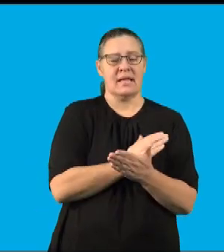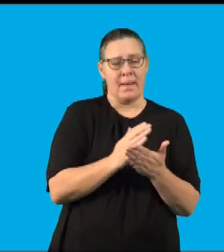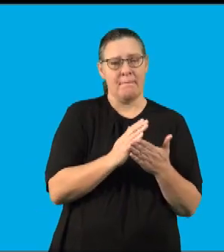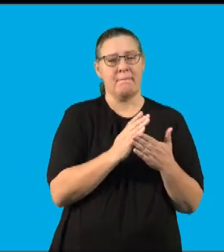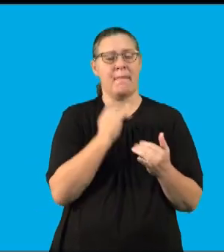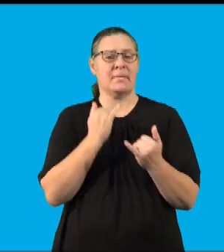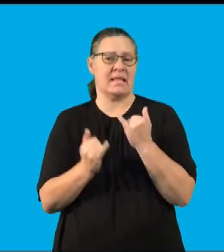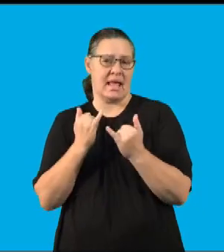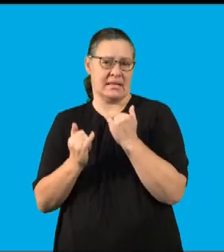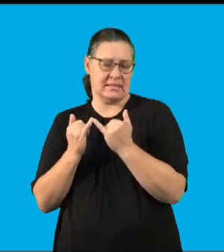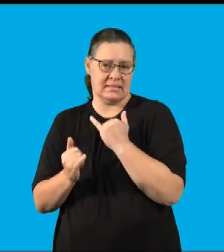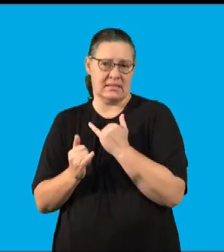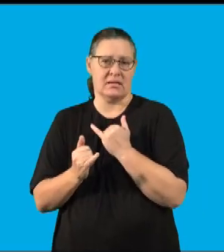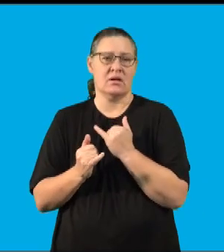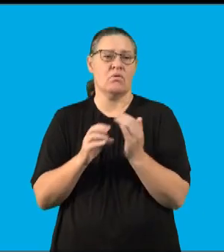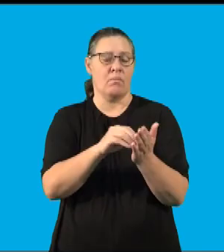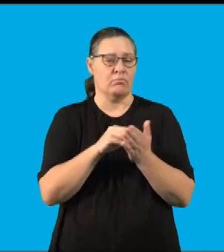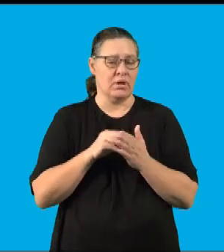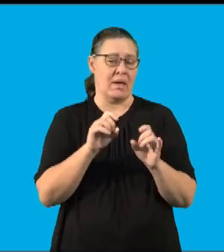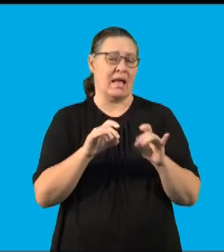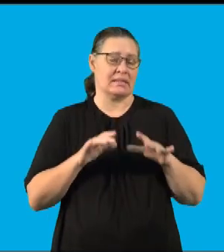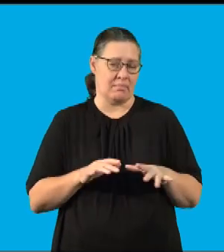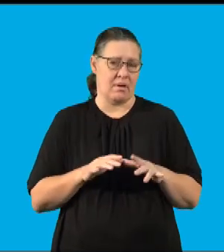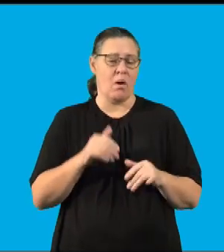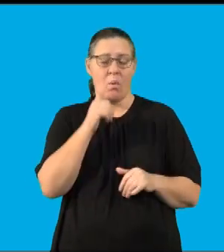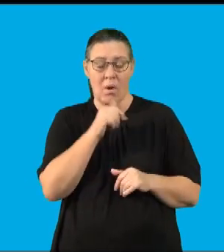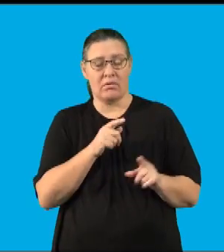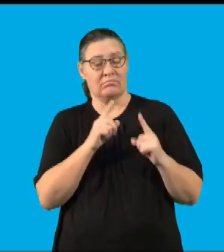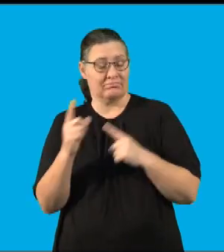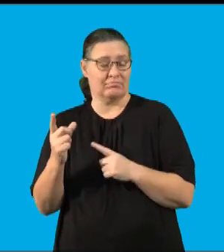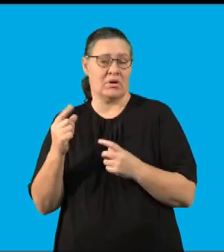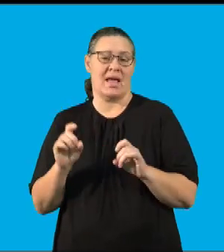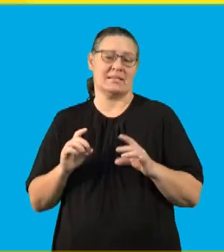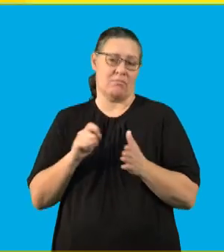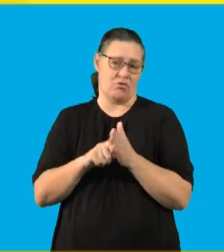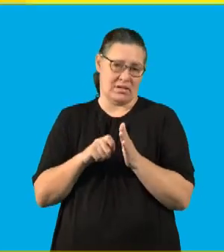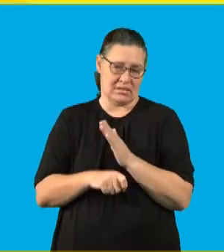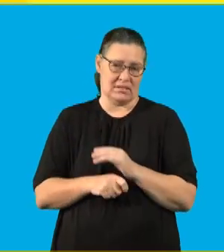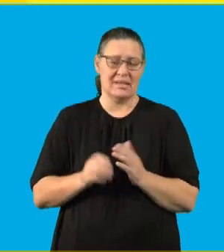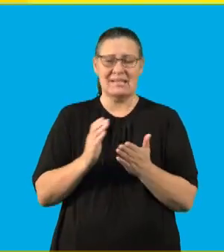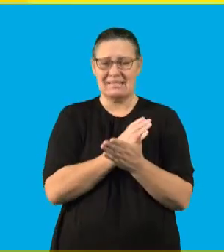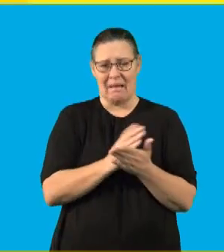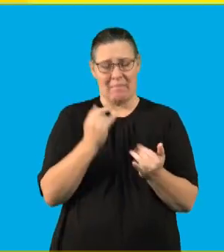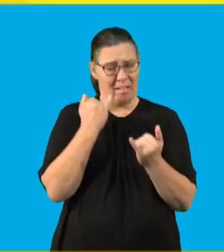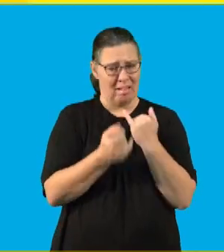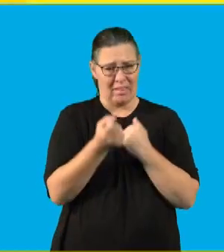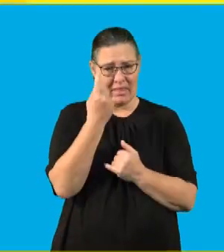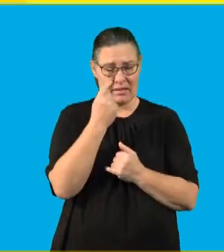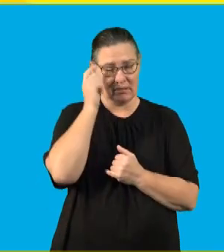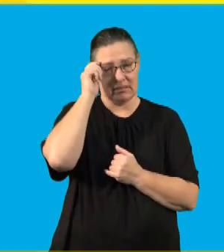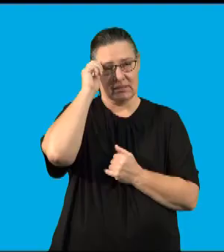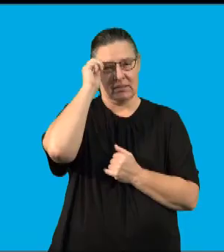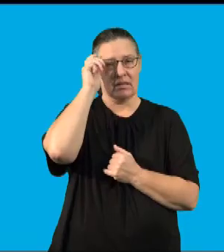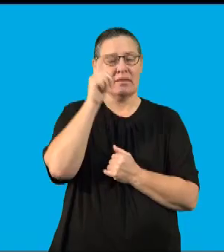are certain common errors and misconceptions that we bring into the exam room whenever we go for our exam sessions, and then these are some of